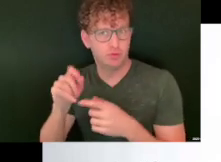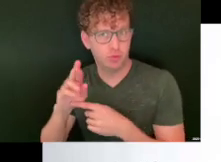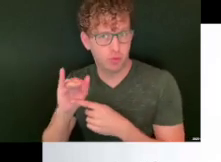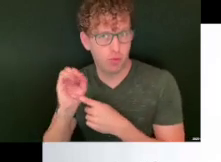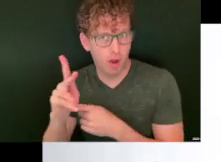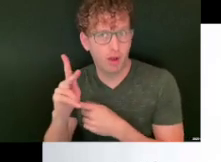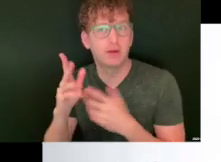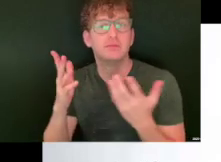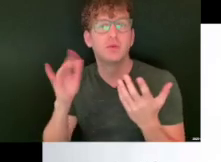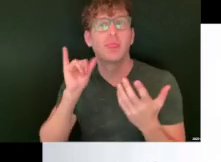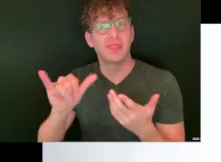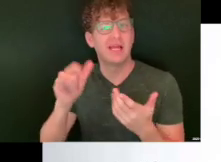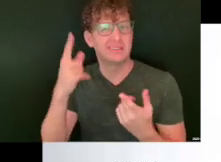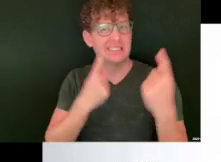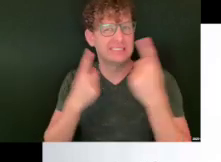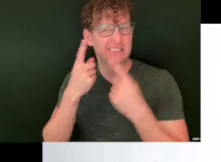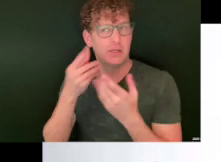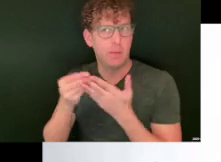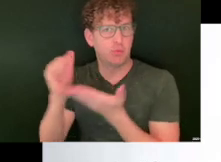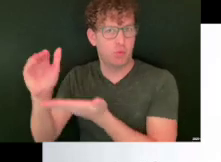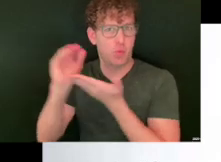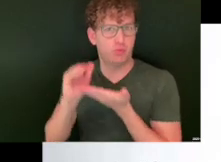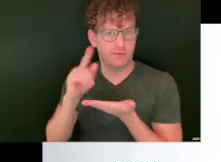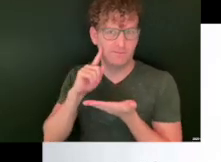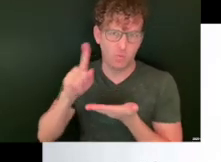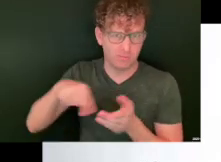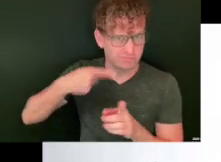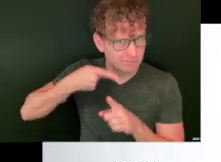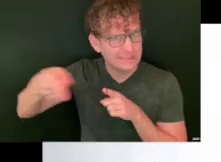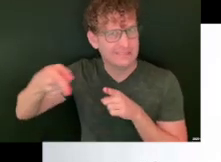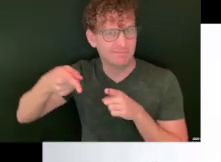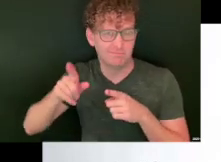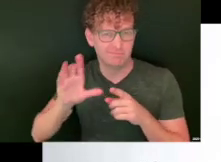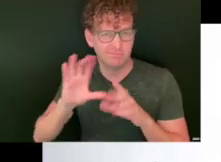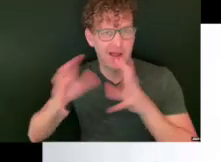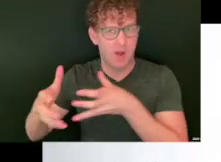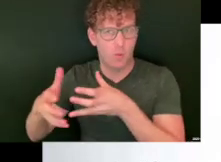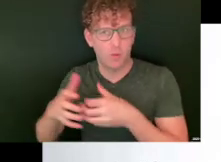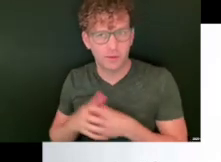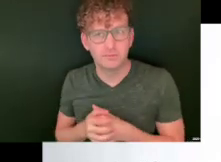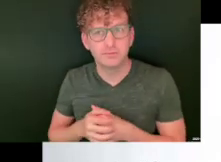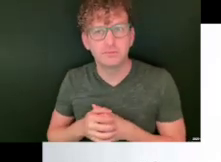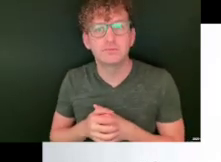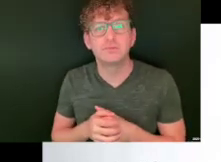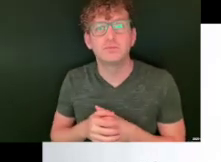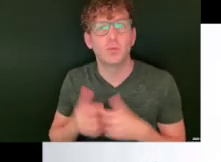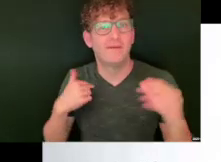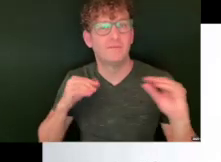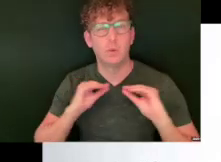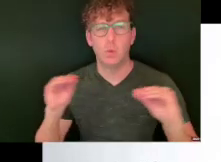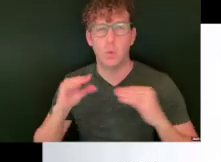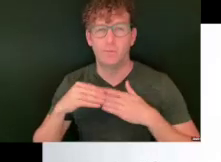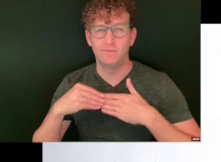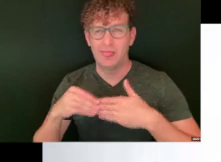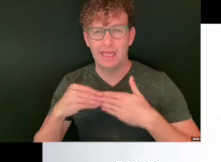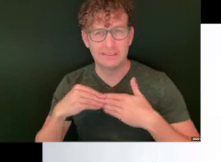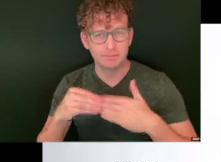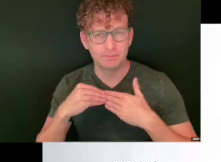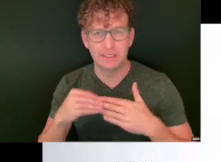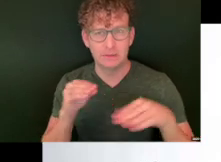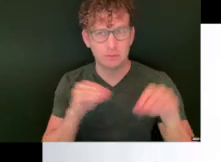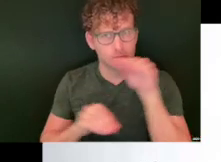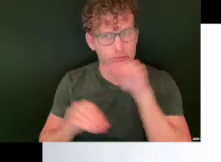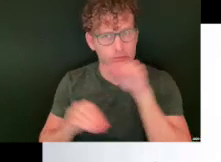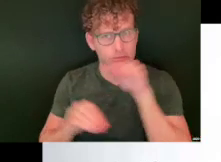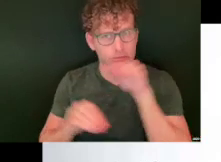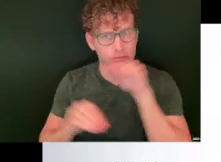June 15th. But you should note that we may receive trailer bills during the summer prior to the